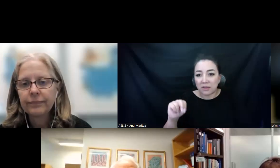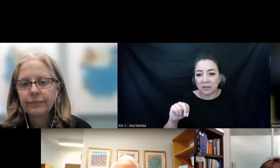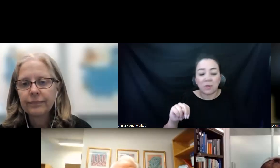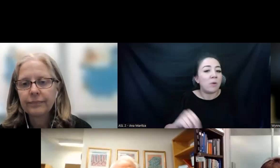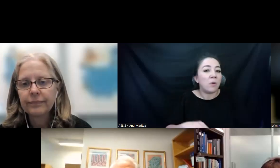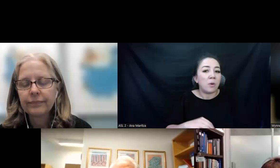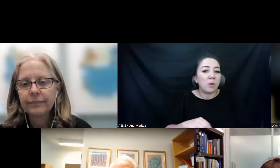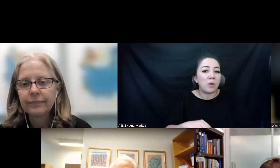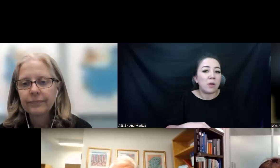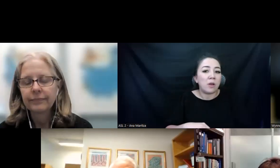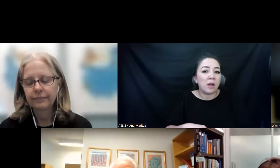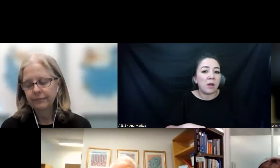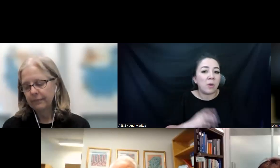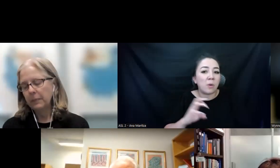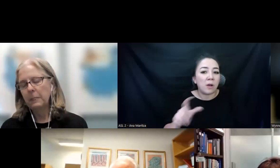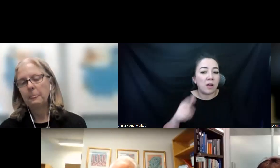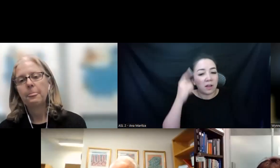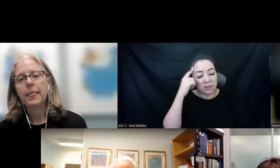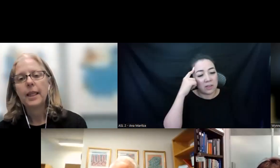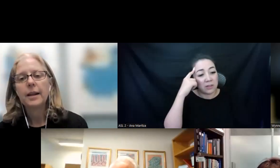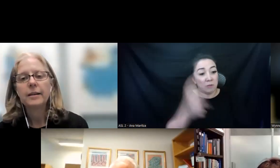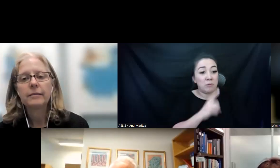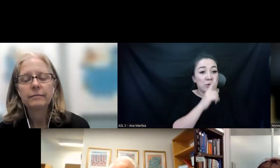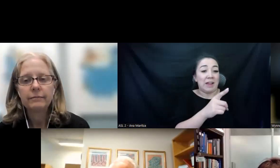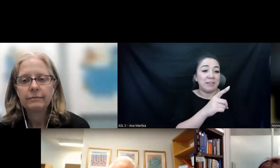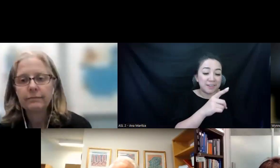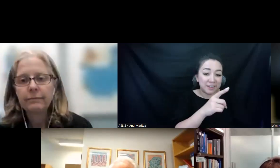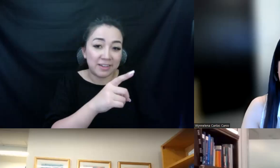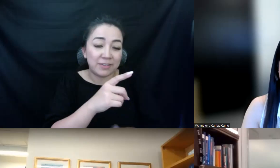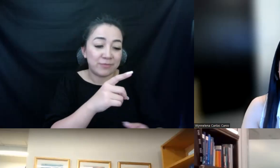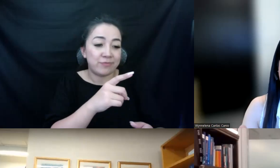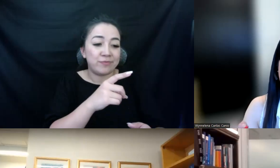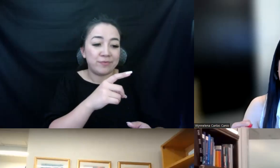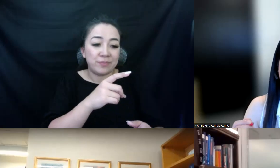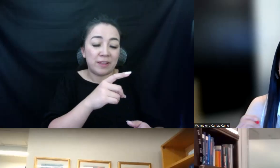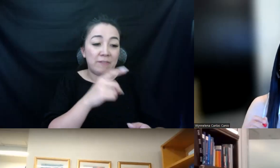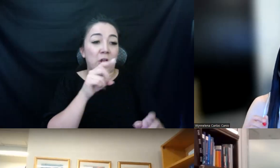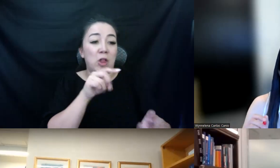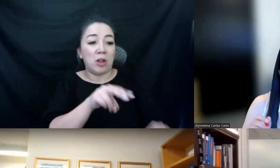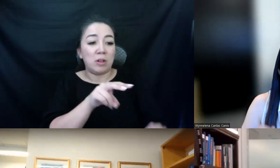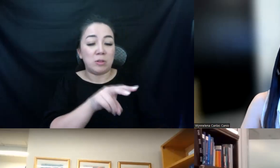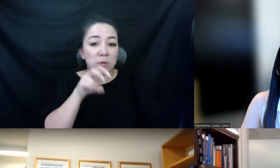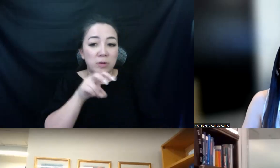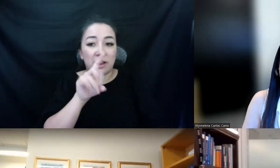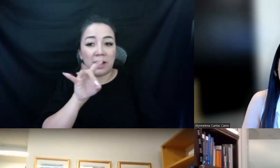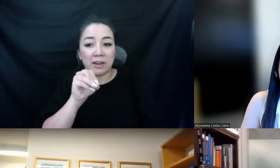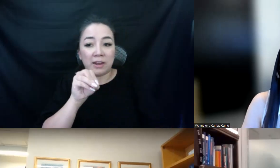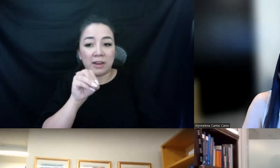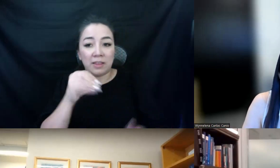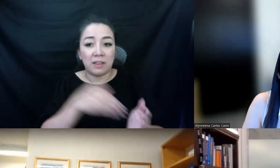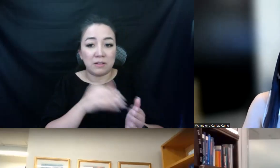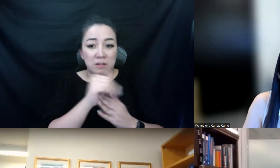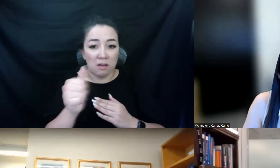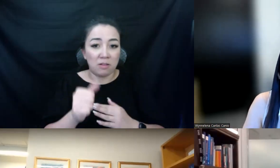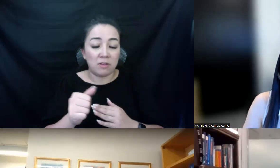Well, I think the reality is that, you know, if you look at $280,000, you